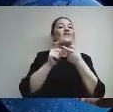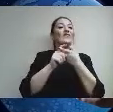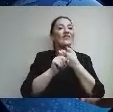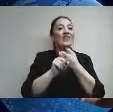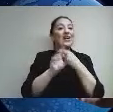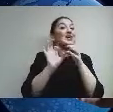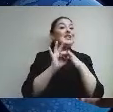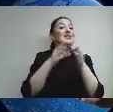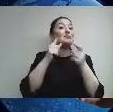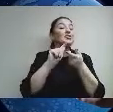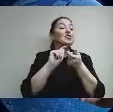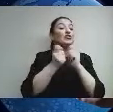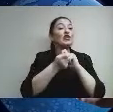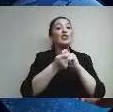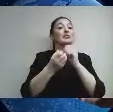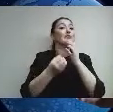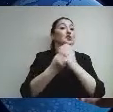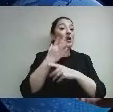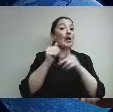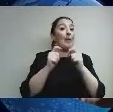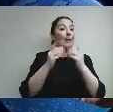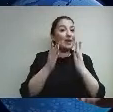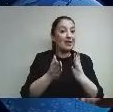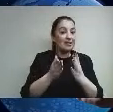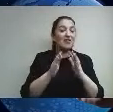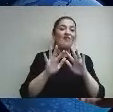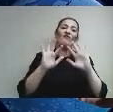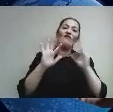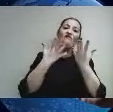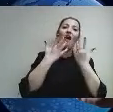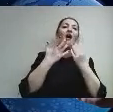I was trying to convince him on my idea of YouTube.